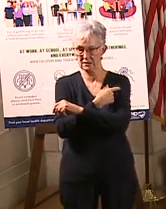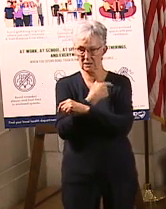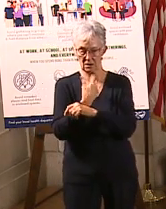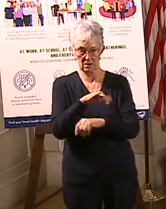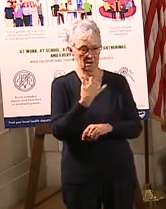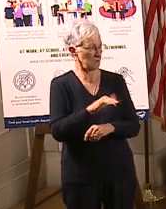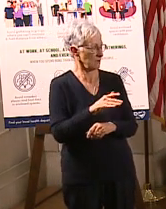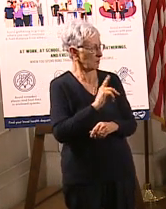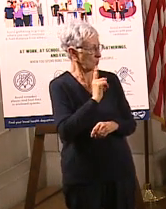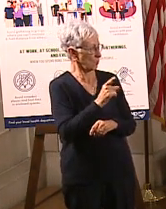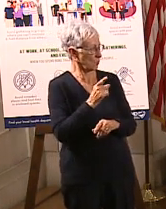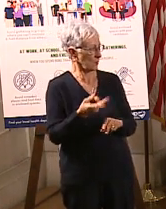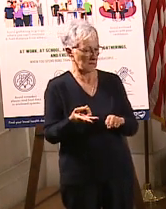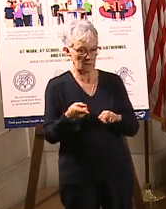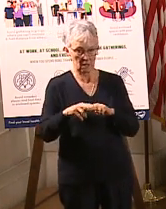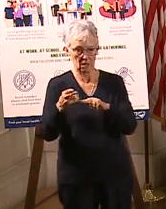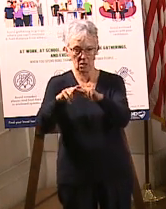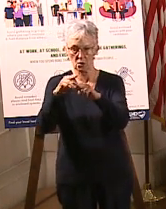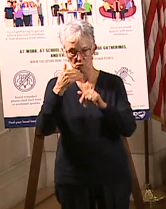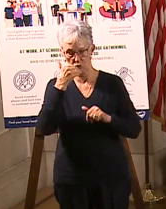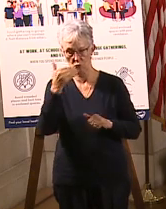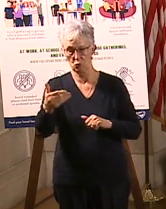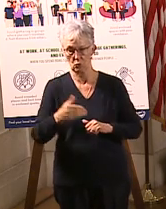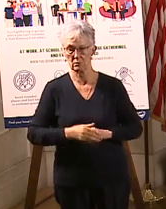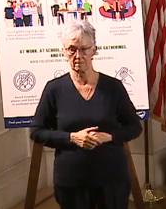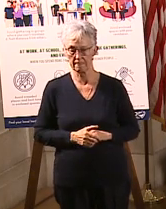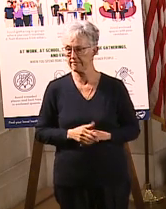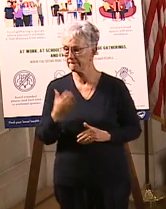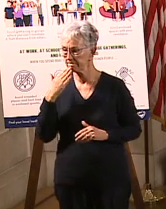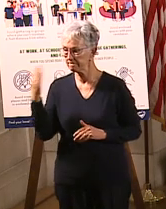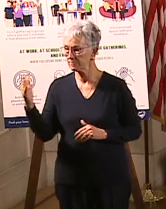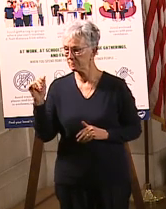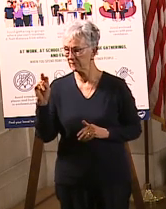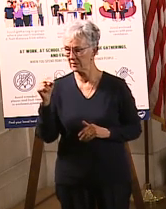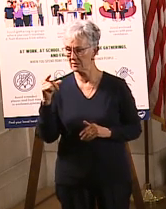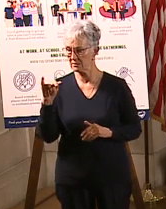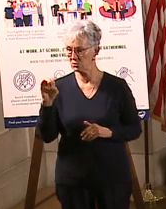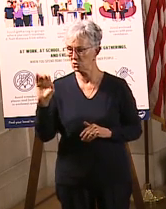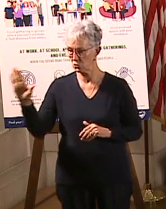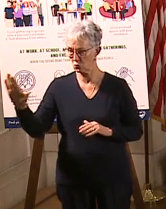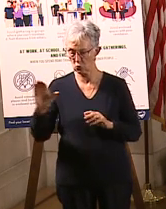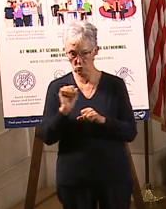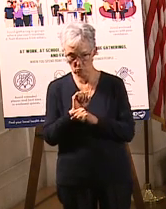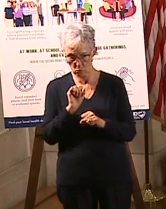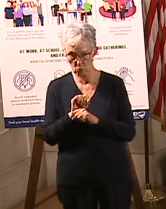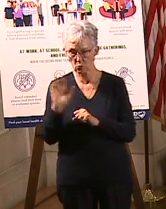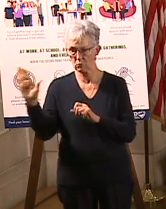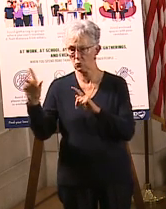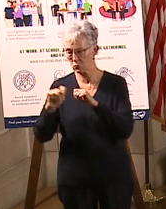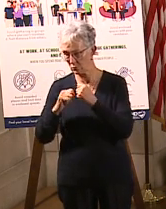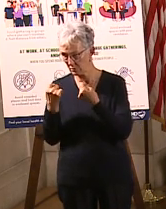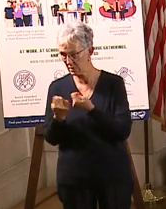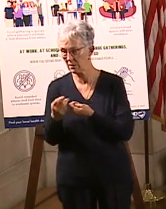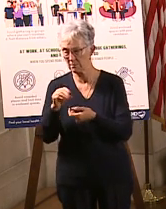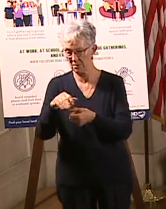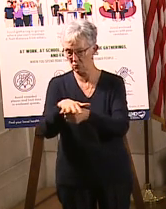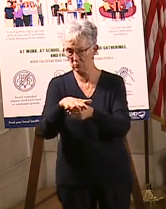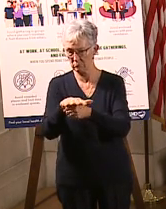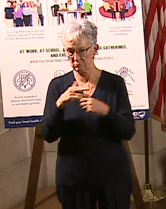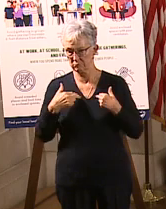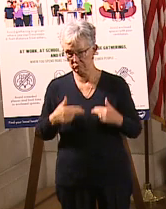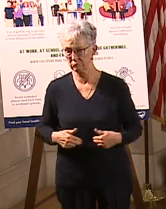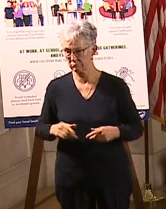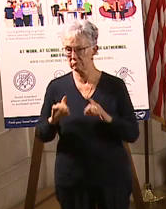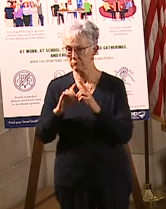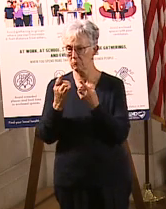really is going, is ramping up there. So thank you, Angie, for the work that all your team is doing, and all the local public health departments are doing to be able to